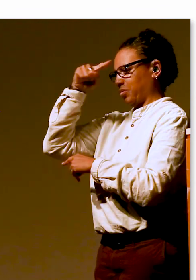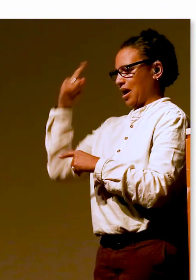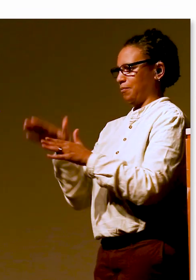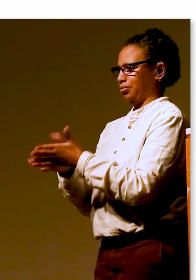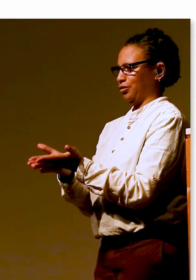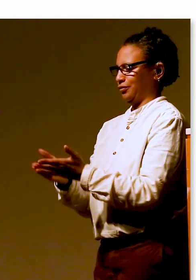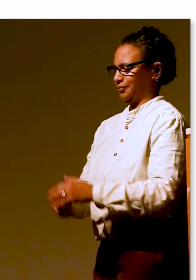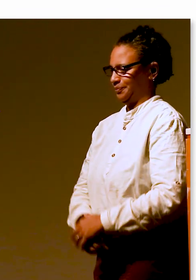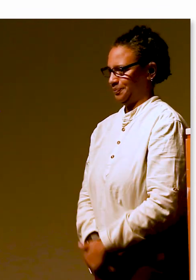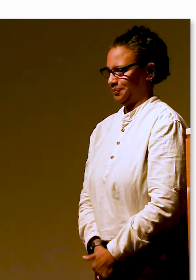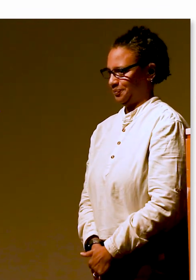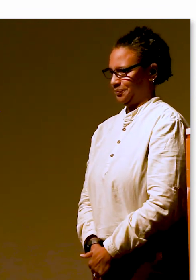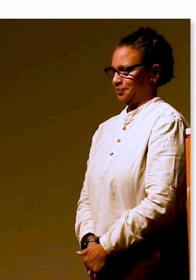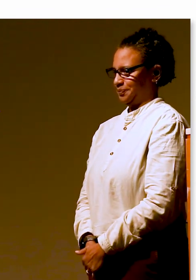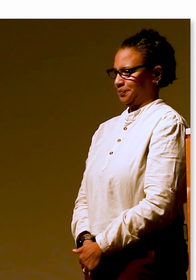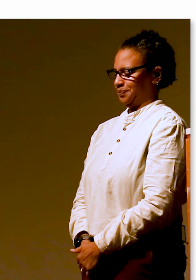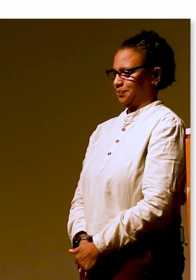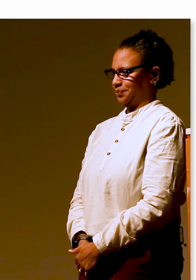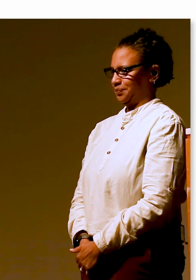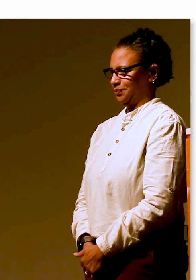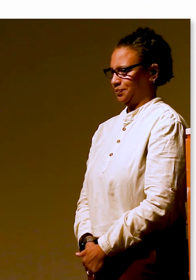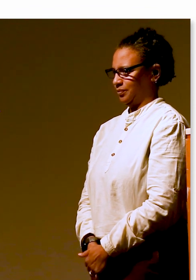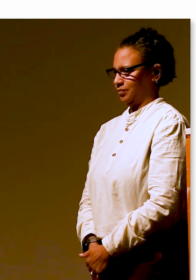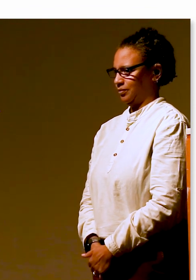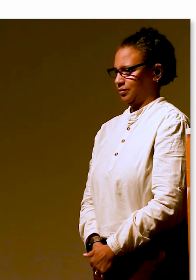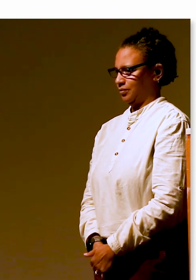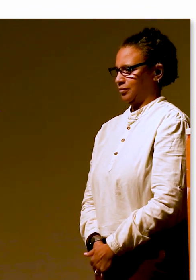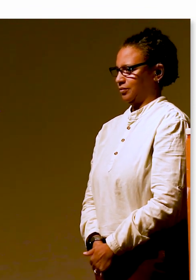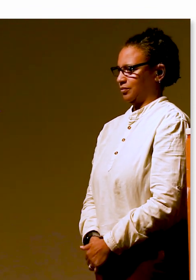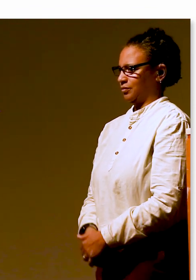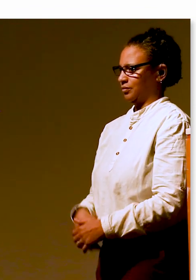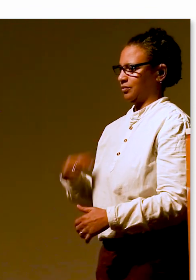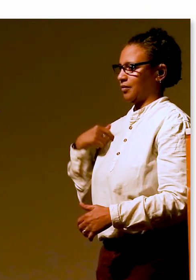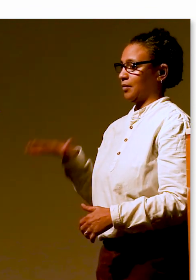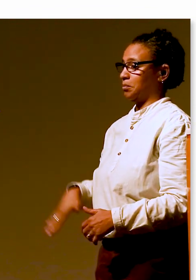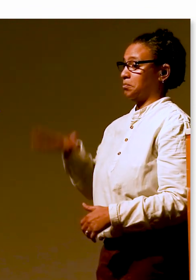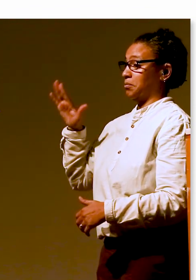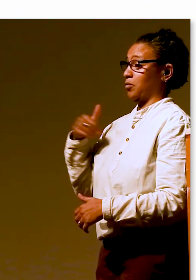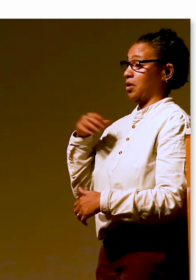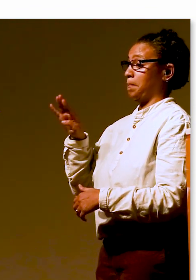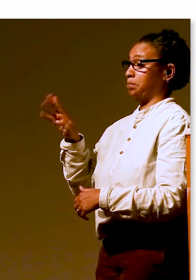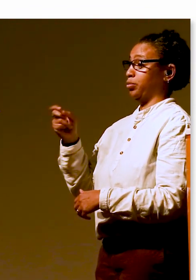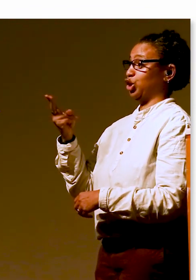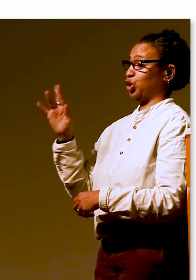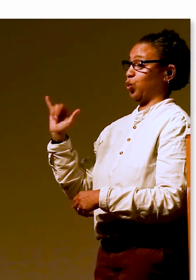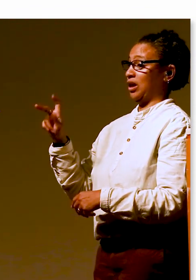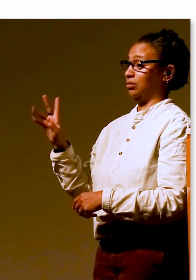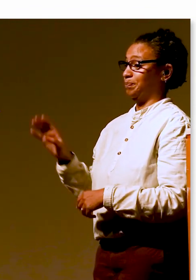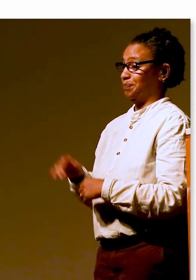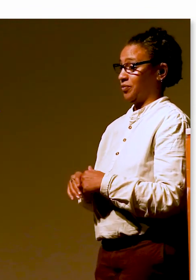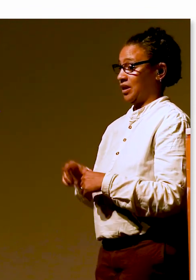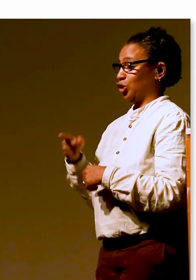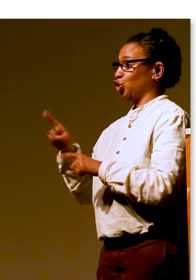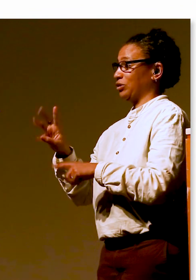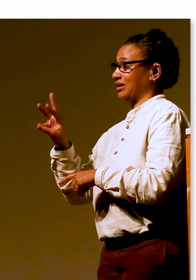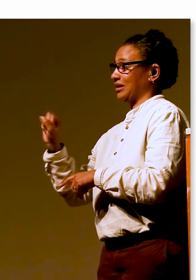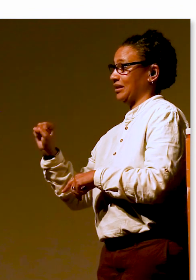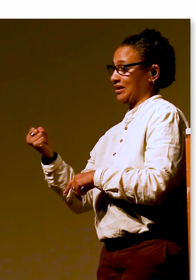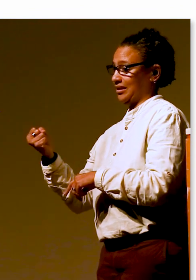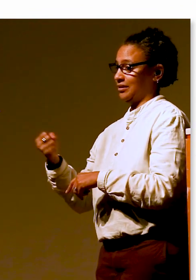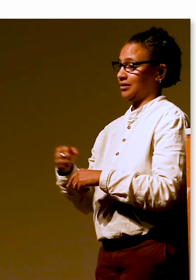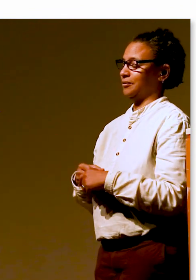Hi. Hello. I grew up in Bushwick in the 60s and 70s, and I just cannot believe that it's like